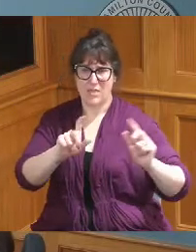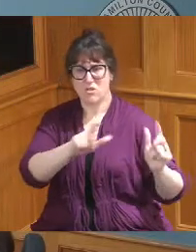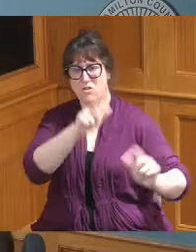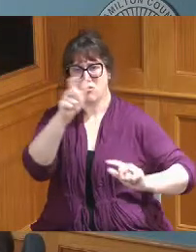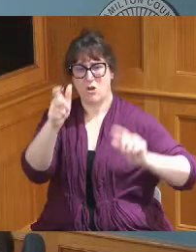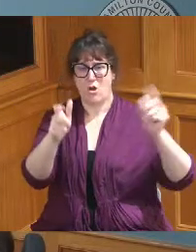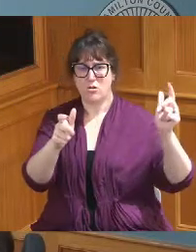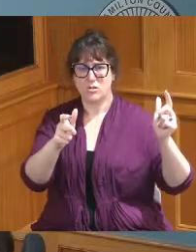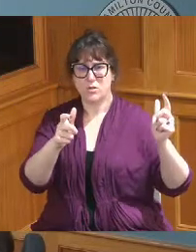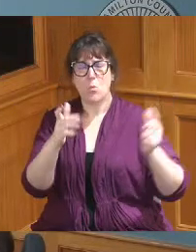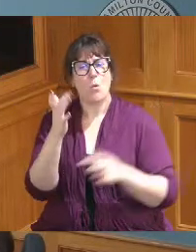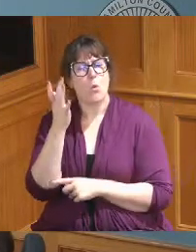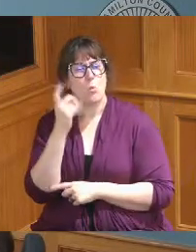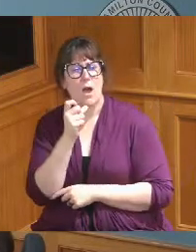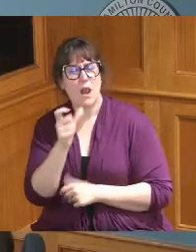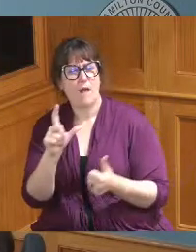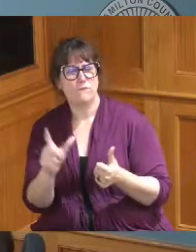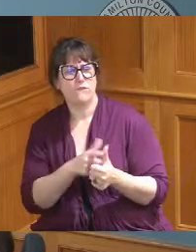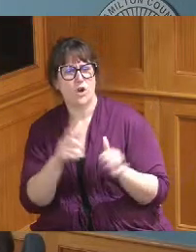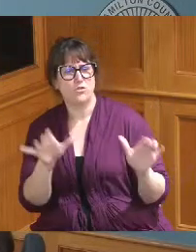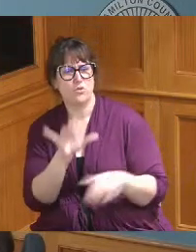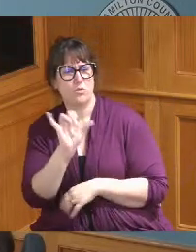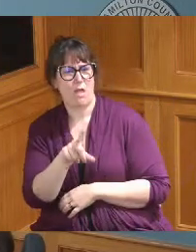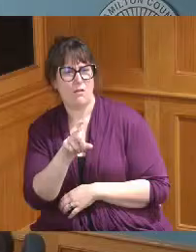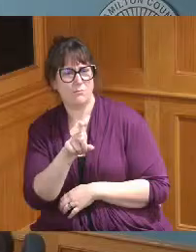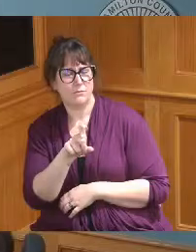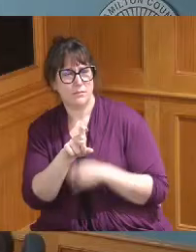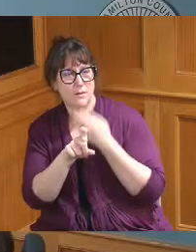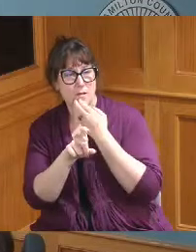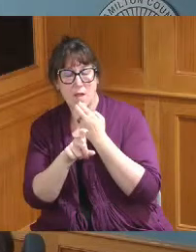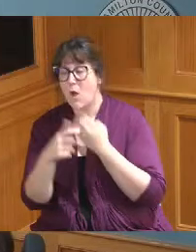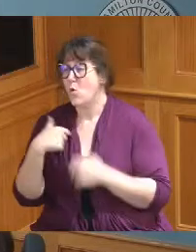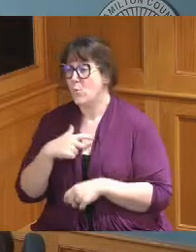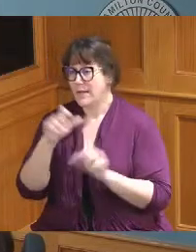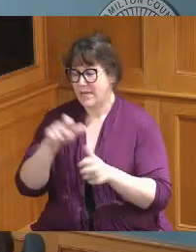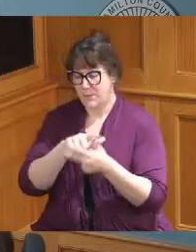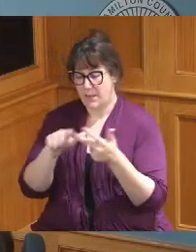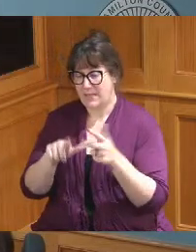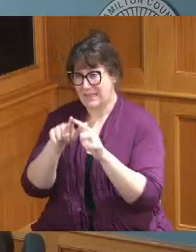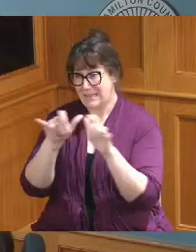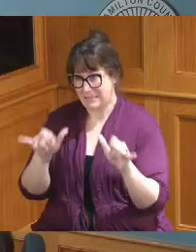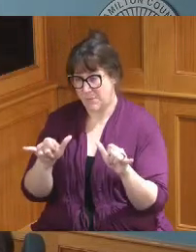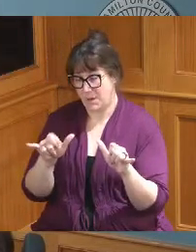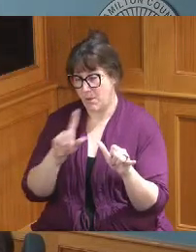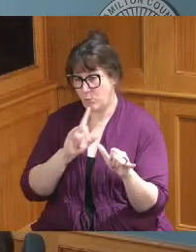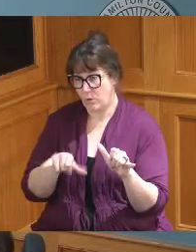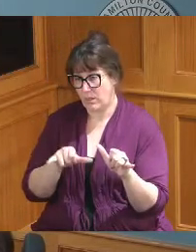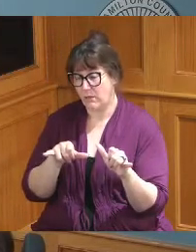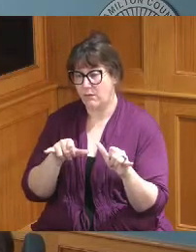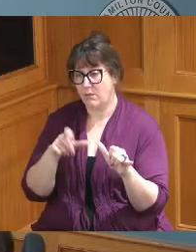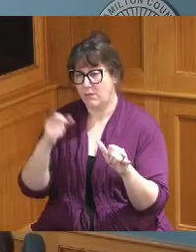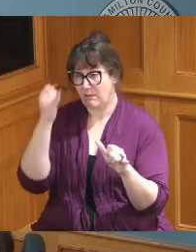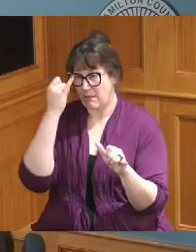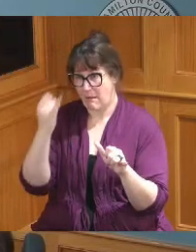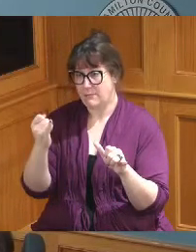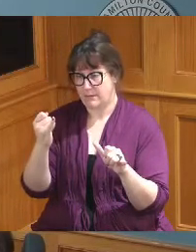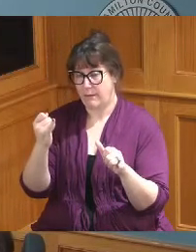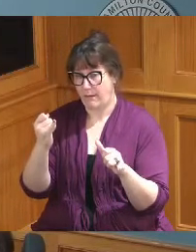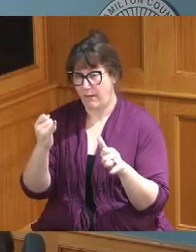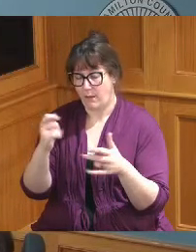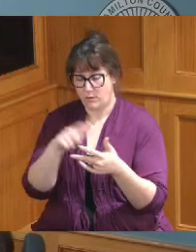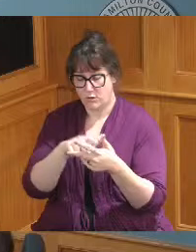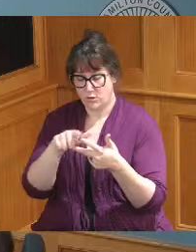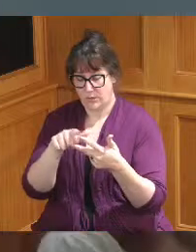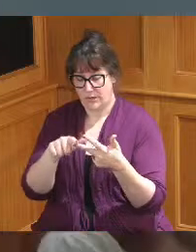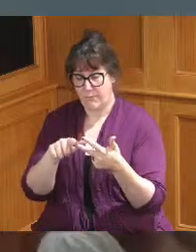contributors. Yeah, why can't we do that first? Well, we would be doing them all. Yeah. I mean, the idea is there's 3